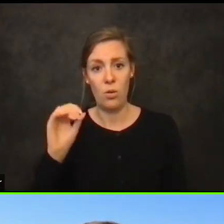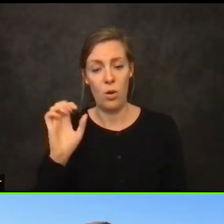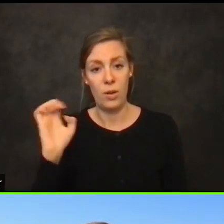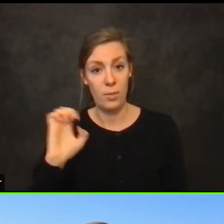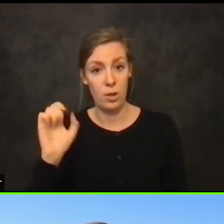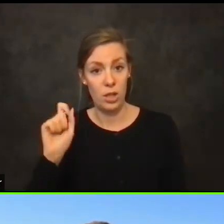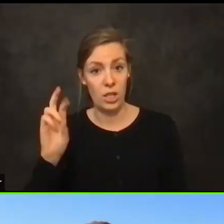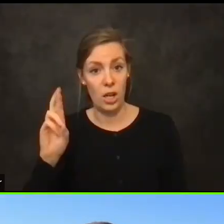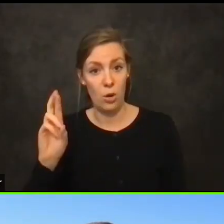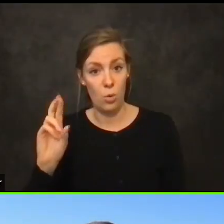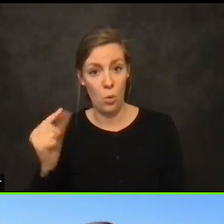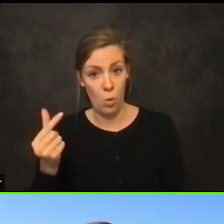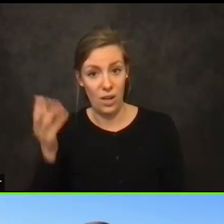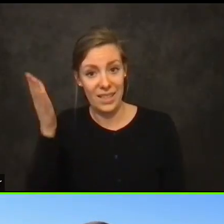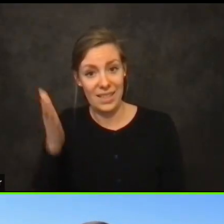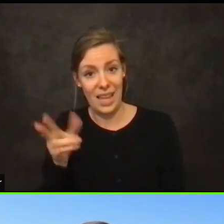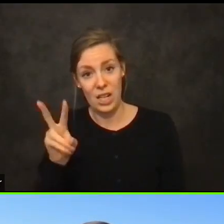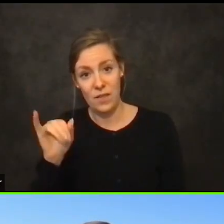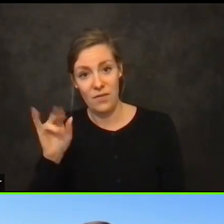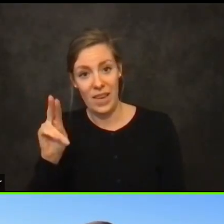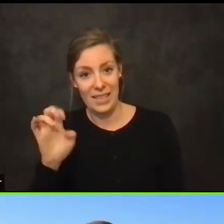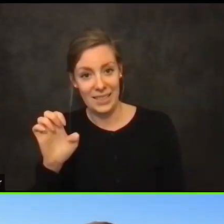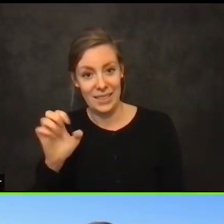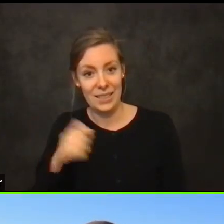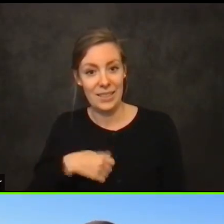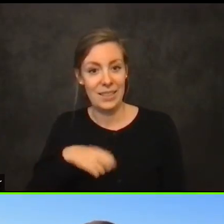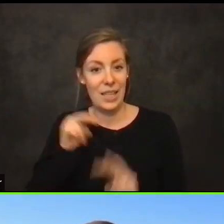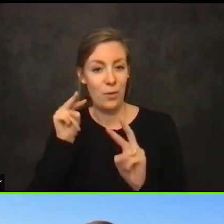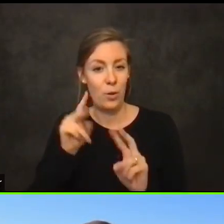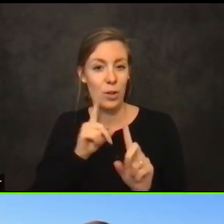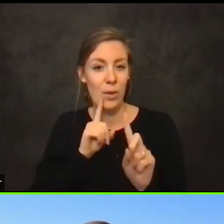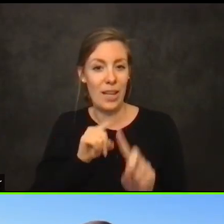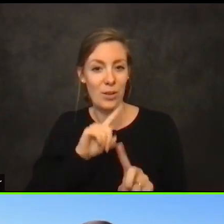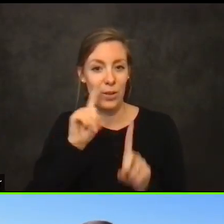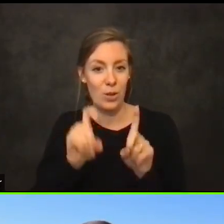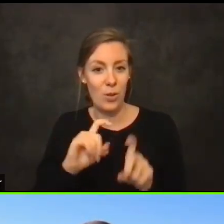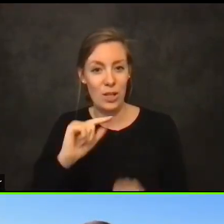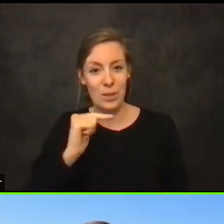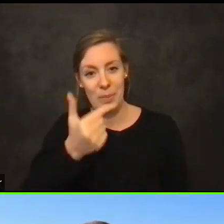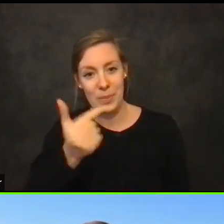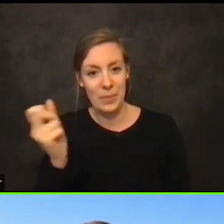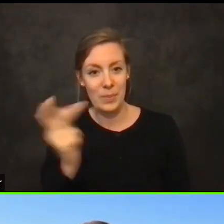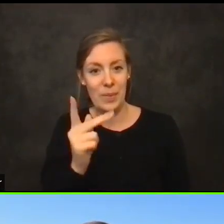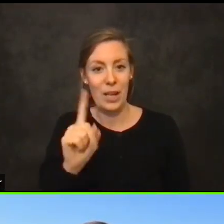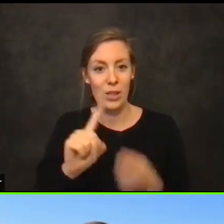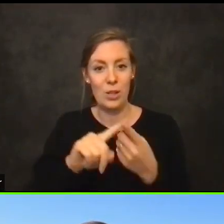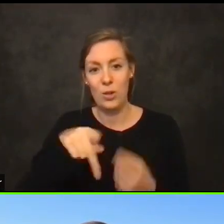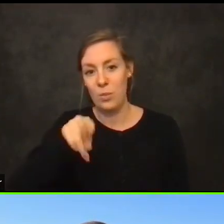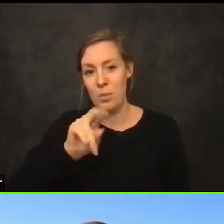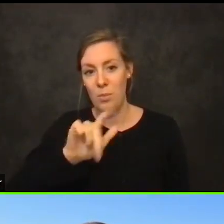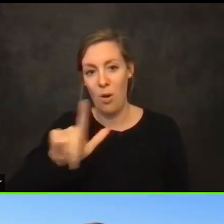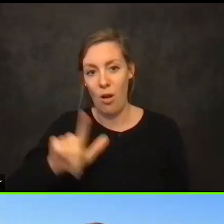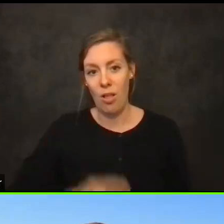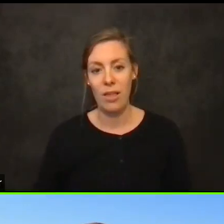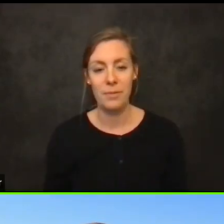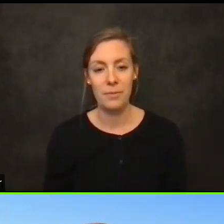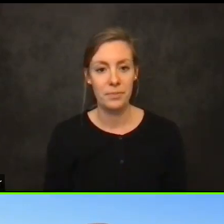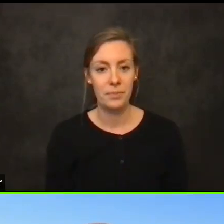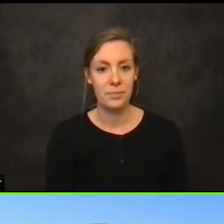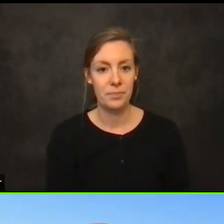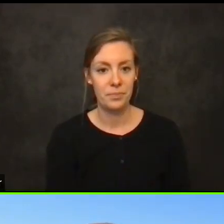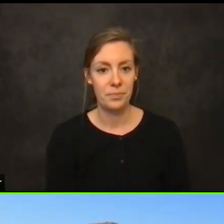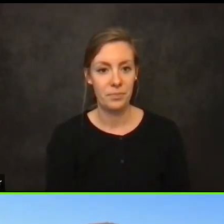socoemergency.org/vaccine. I look forward to answering your questions, and I'll turn it over now back to Paul, our communications manager.